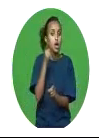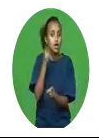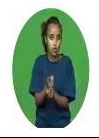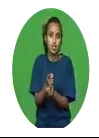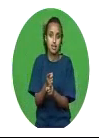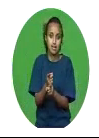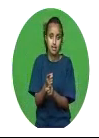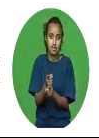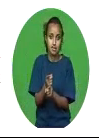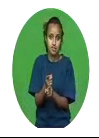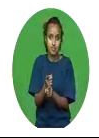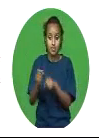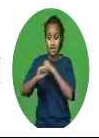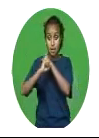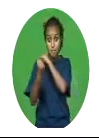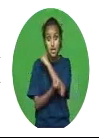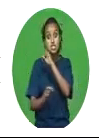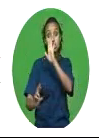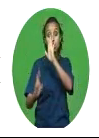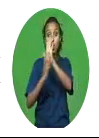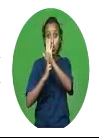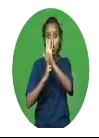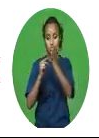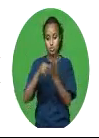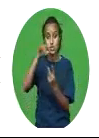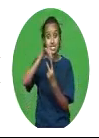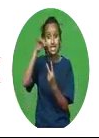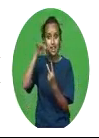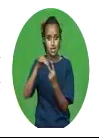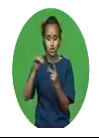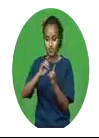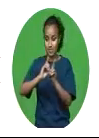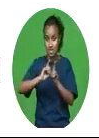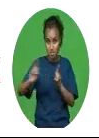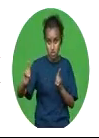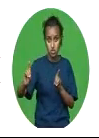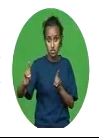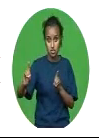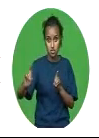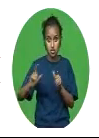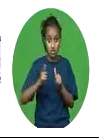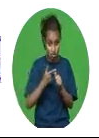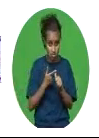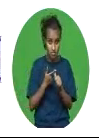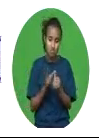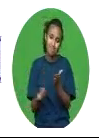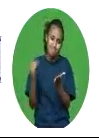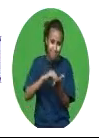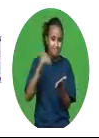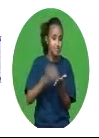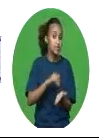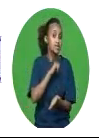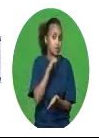accurately. The basic rules for selection of dimensions are: don't